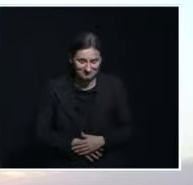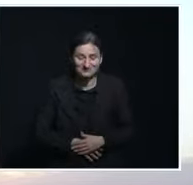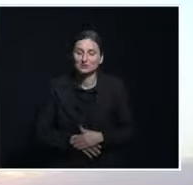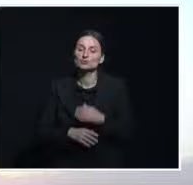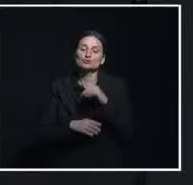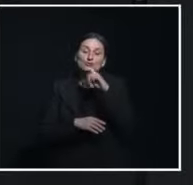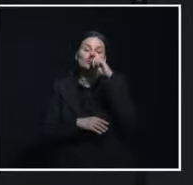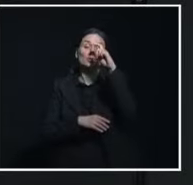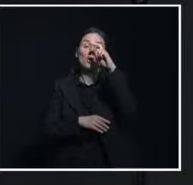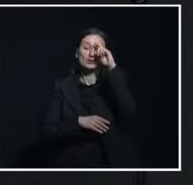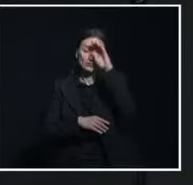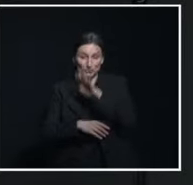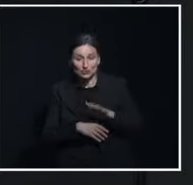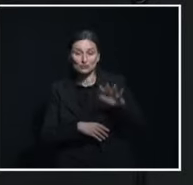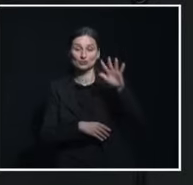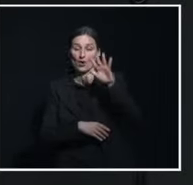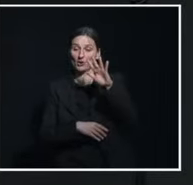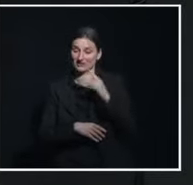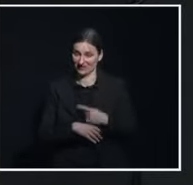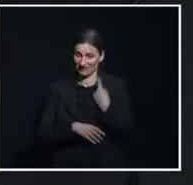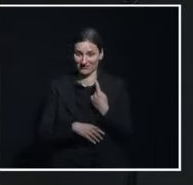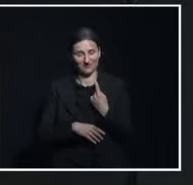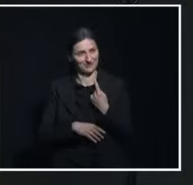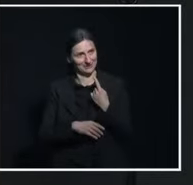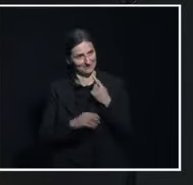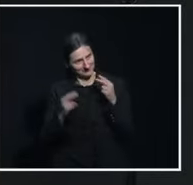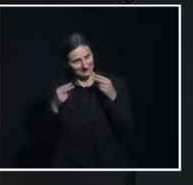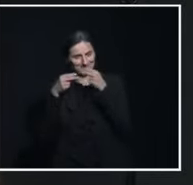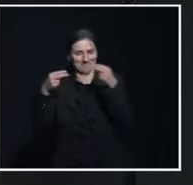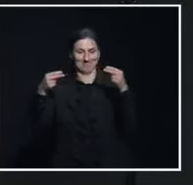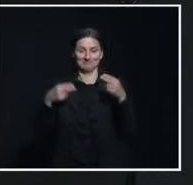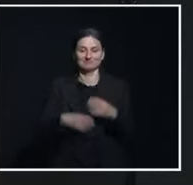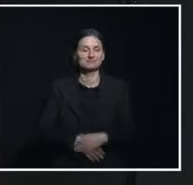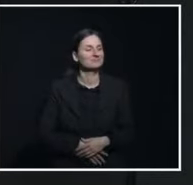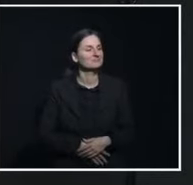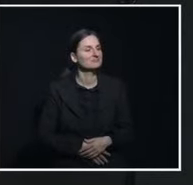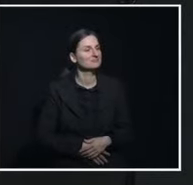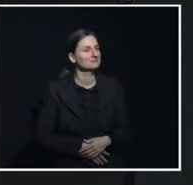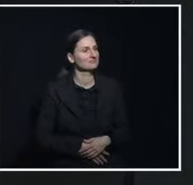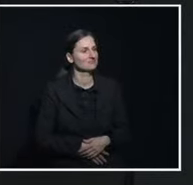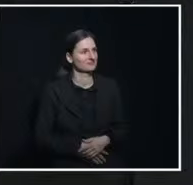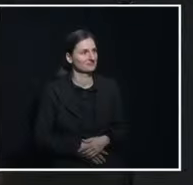dass sowas hier in Deutschland, hier bei uns stattfindet. Which impressions